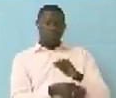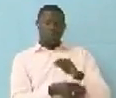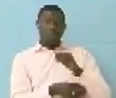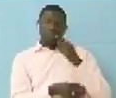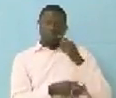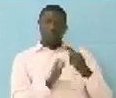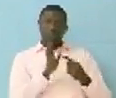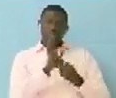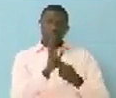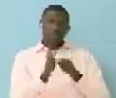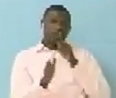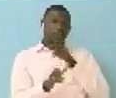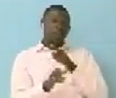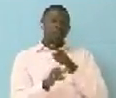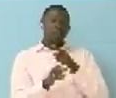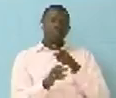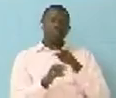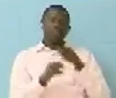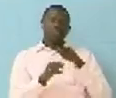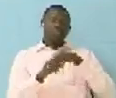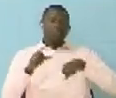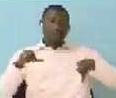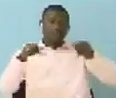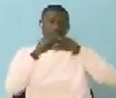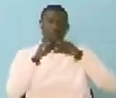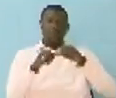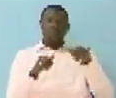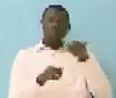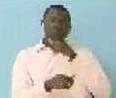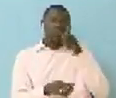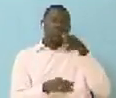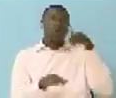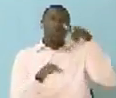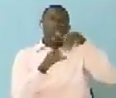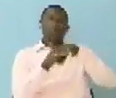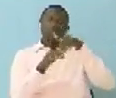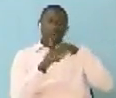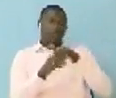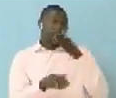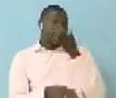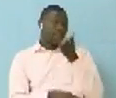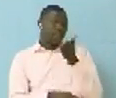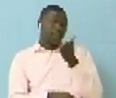that environment of which you are a part